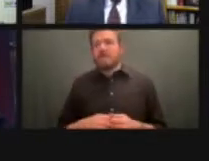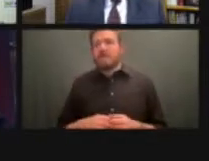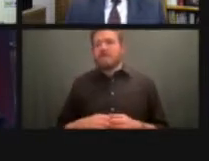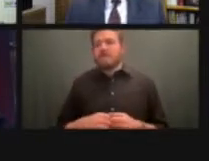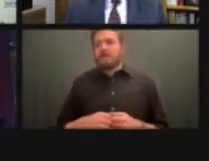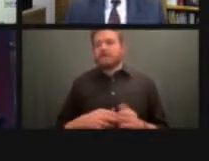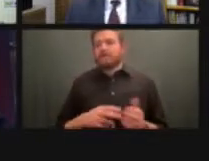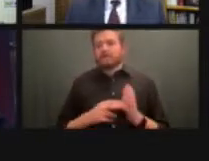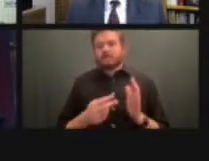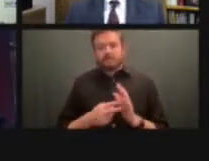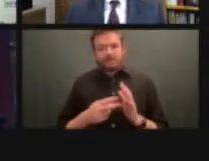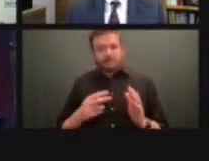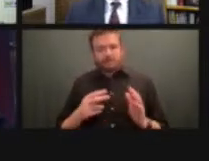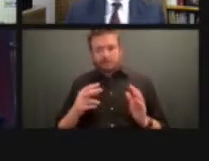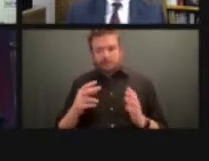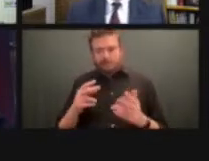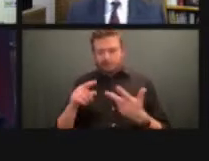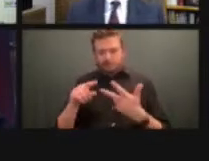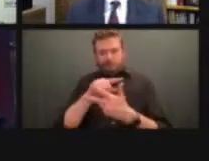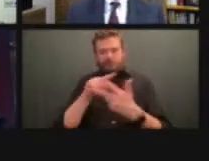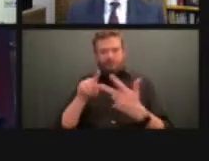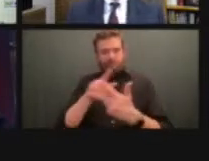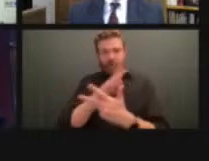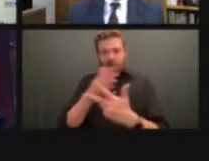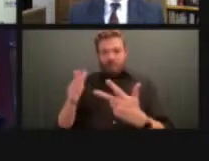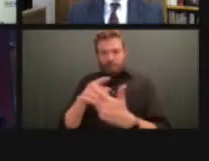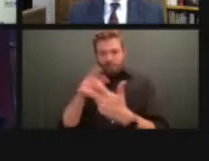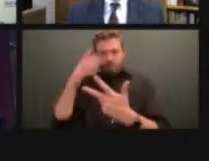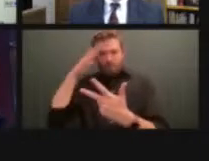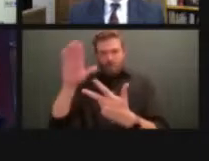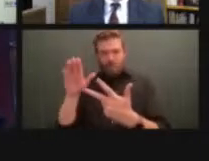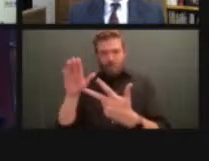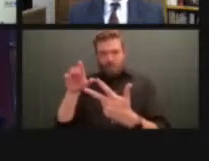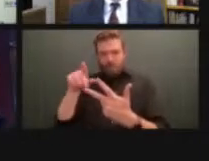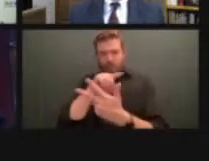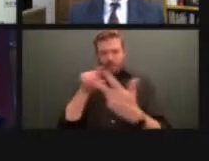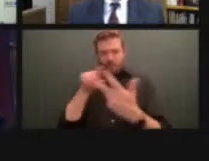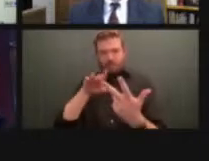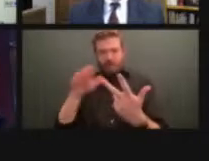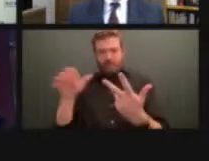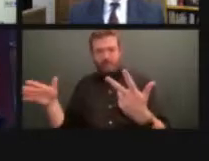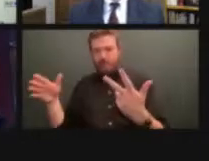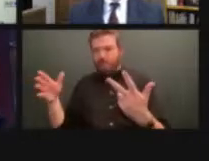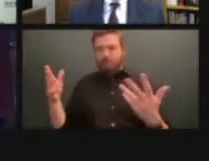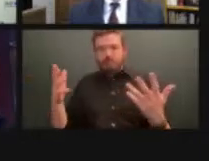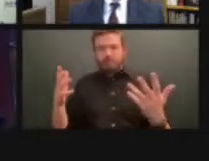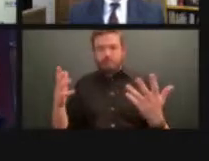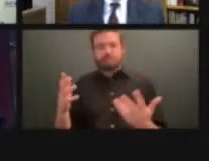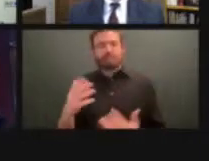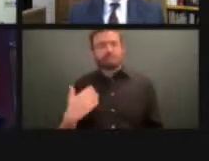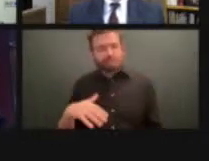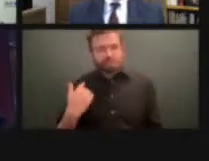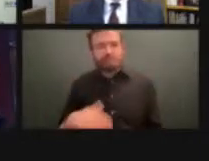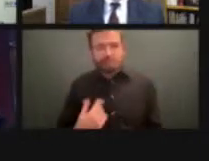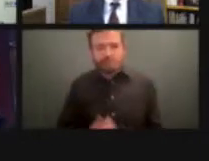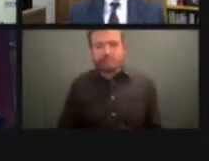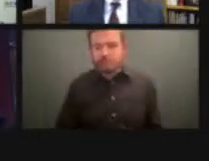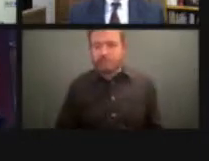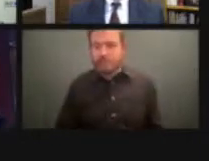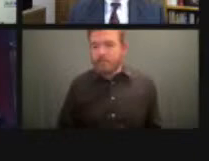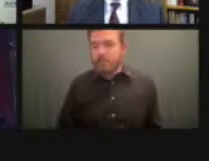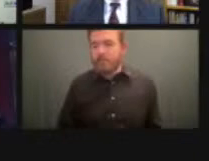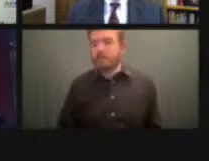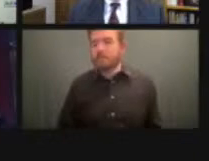they never knew that the other ones had passed, which is probably the way it should have been. They were also survived by daughter and sister Joanne, Joseph's